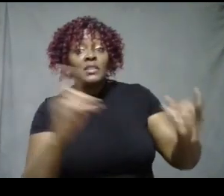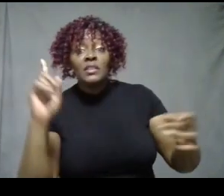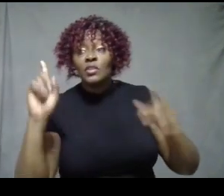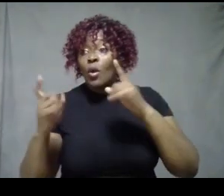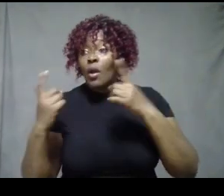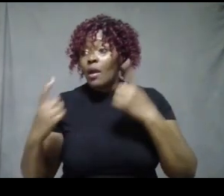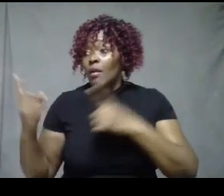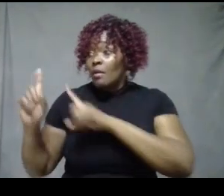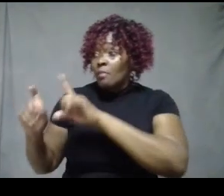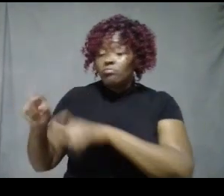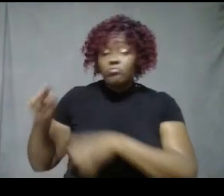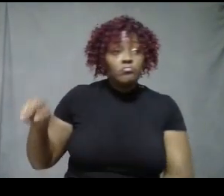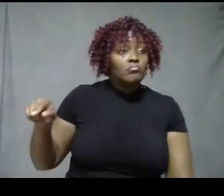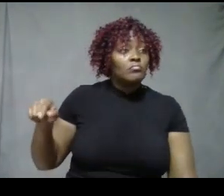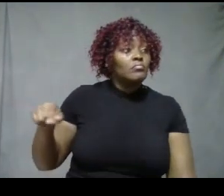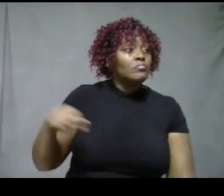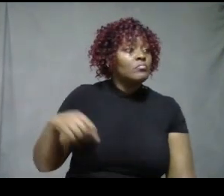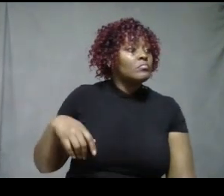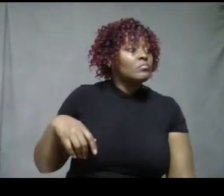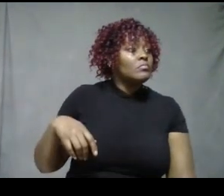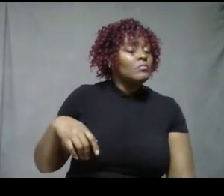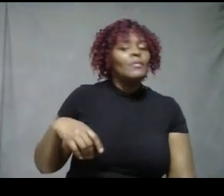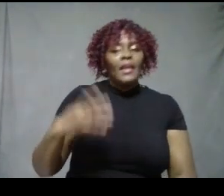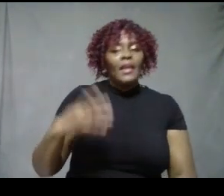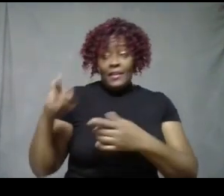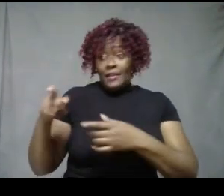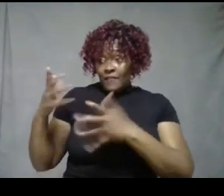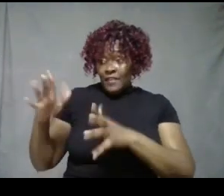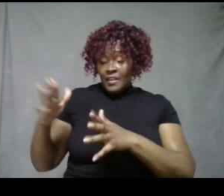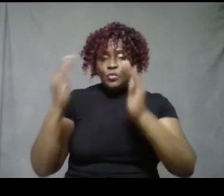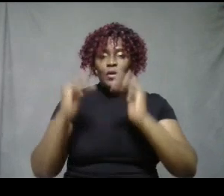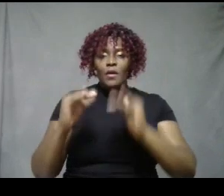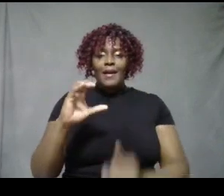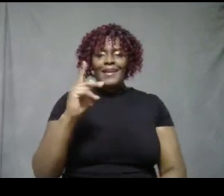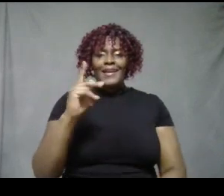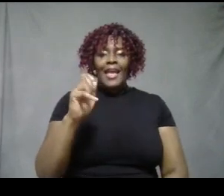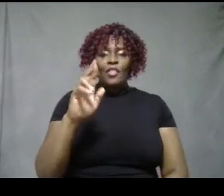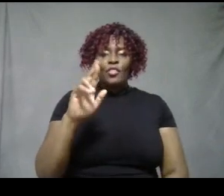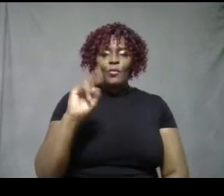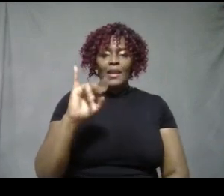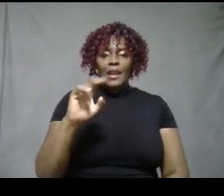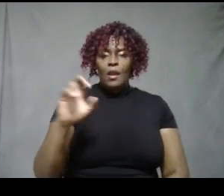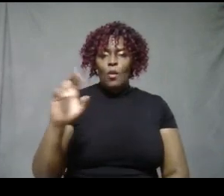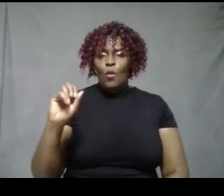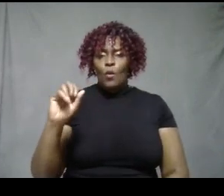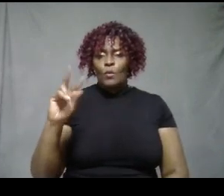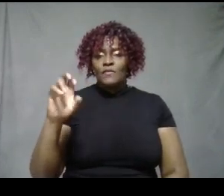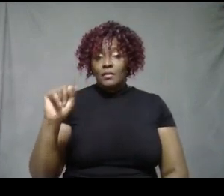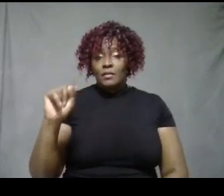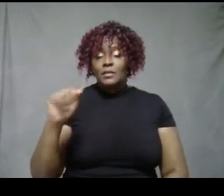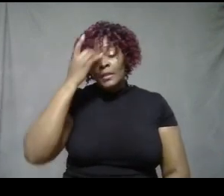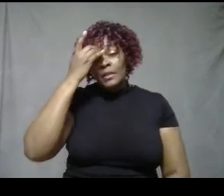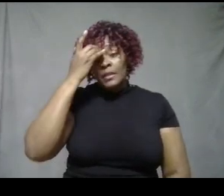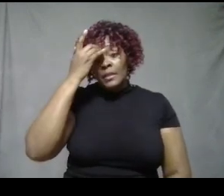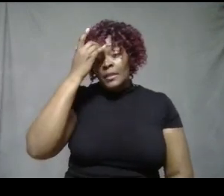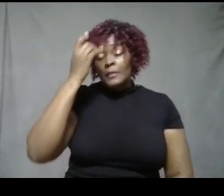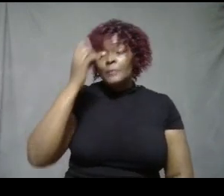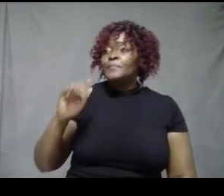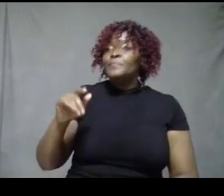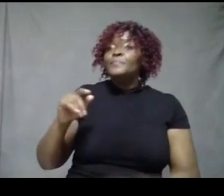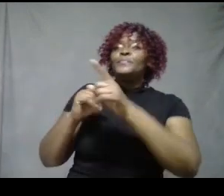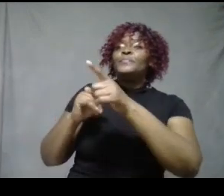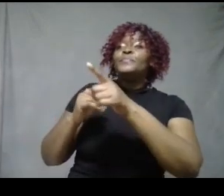after him, we'll hear from Catherine Rosmel. Commissioner Hay, please begin. Yes, Tom.